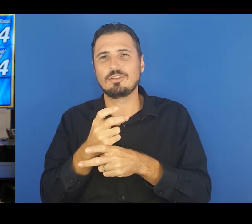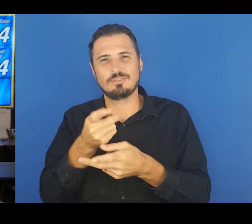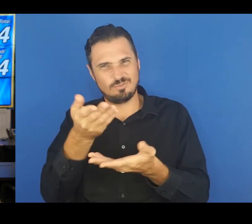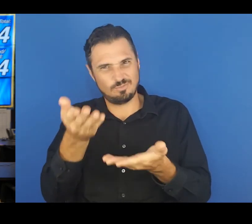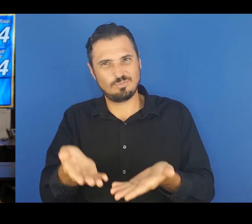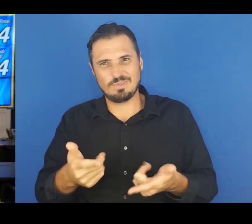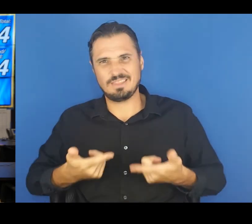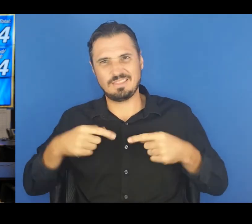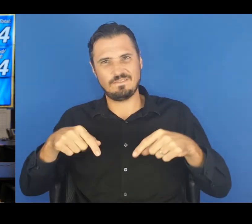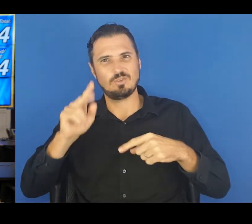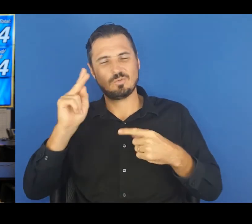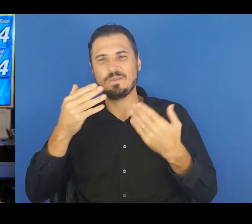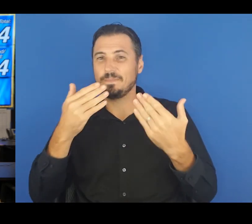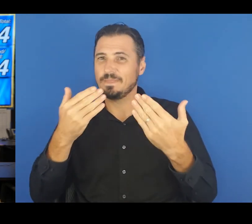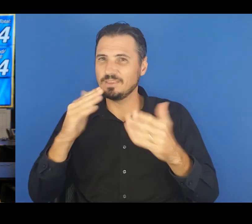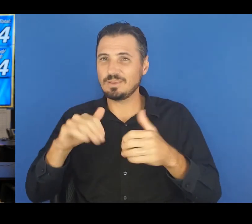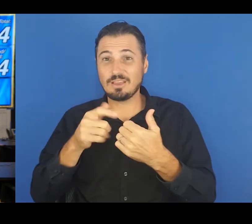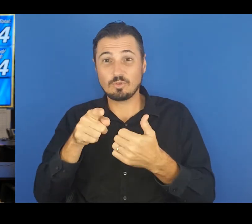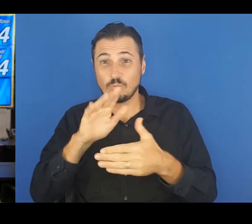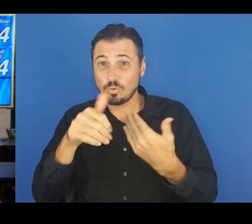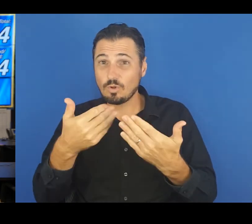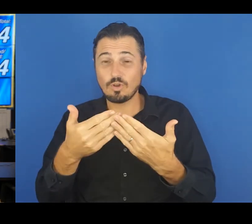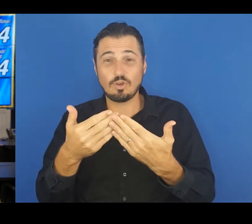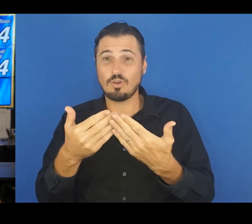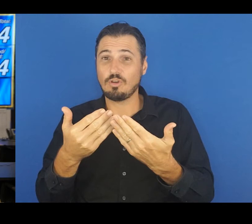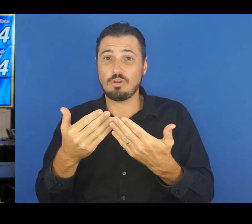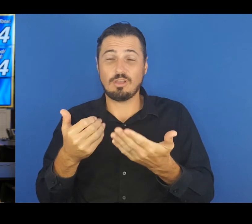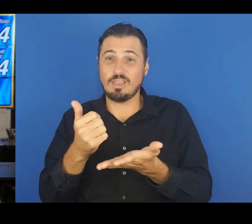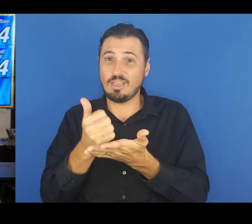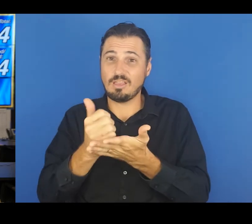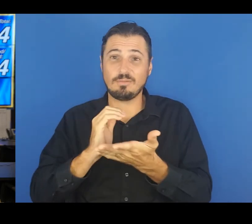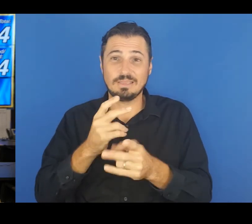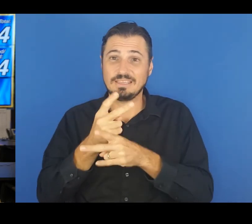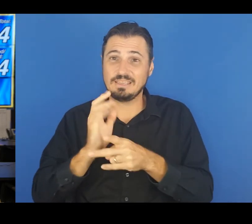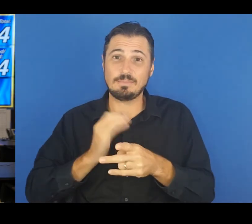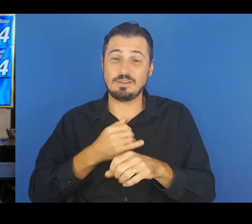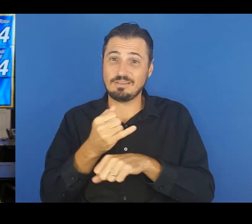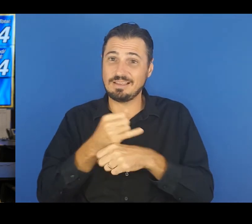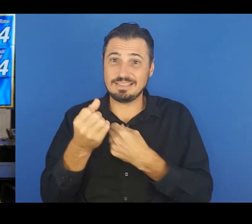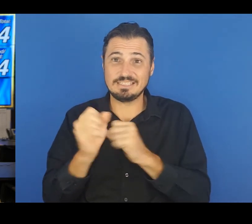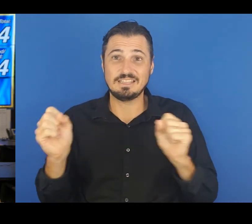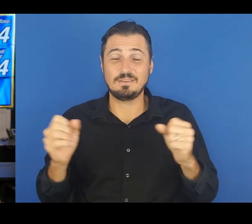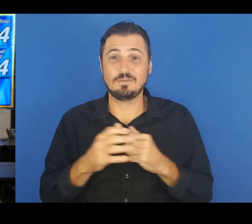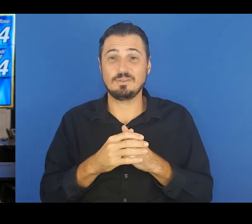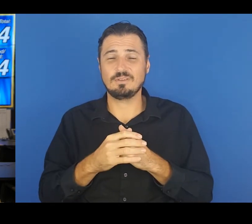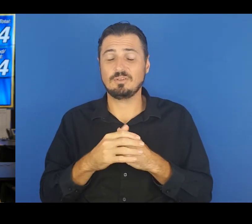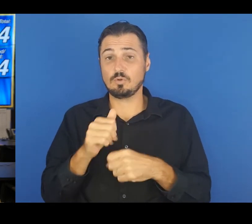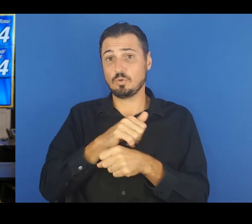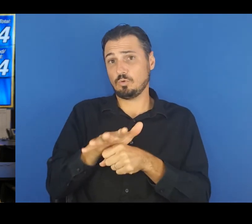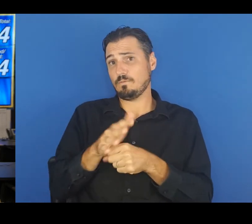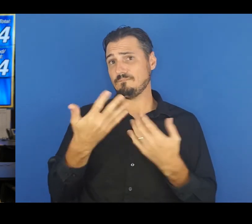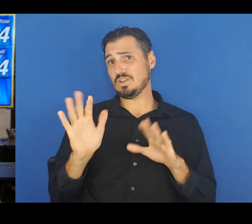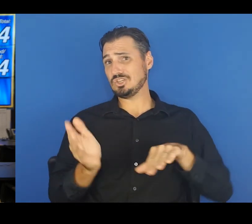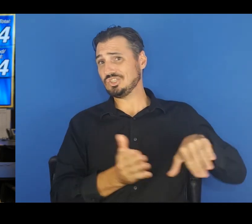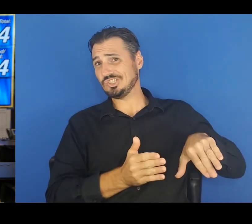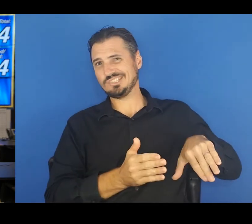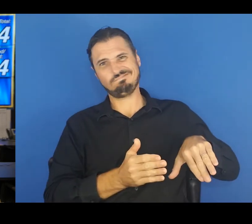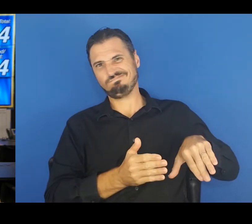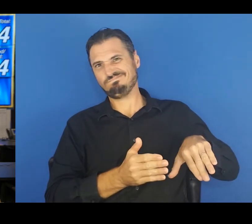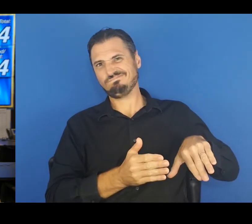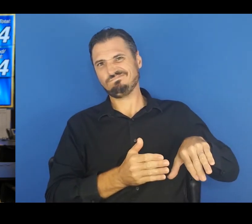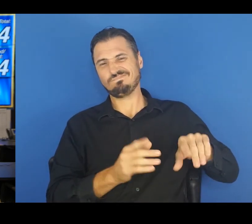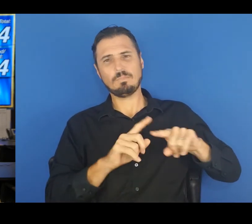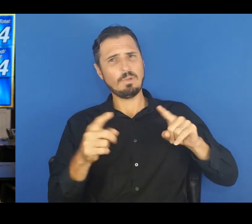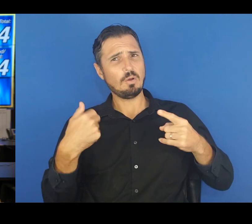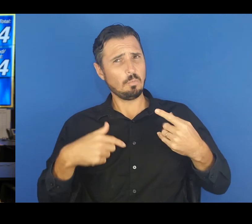ways you have each contributed to our island's safety and well-being. We're not finished with COVID yet, but we're making